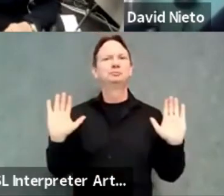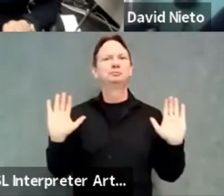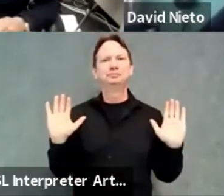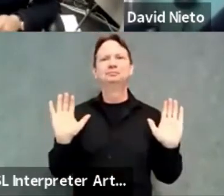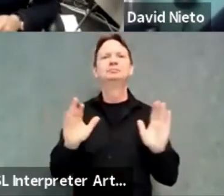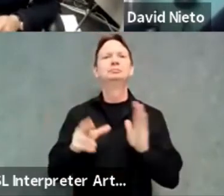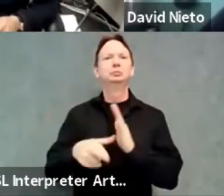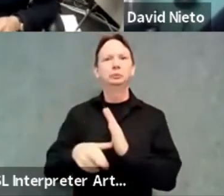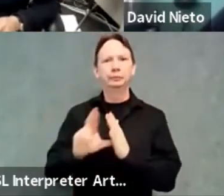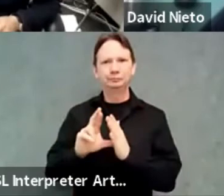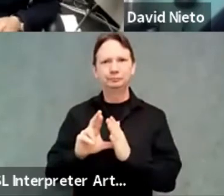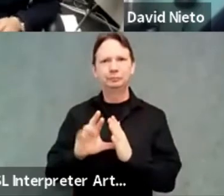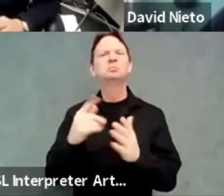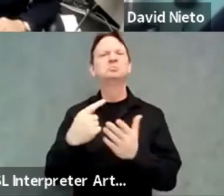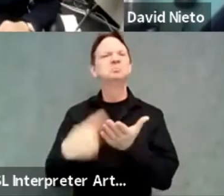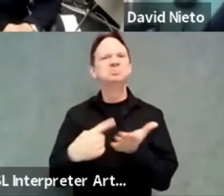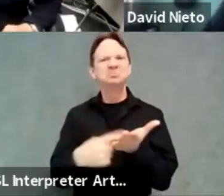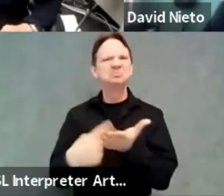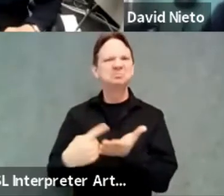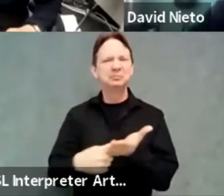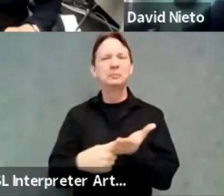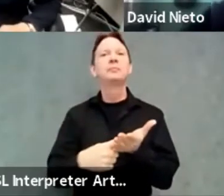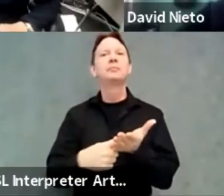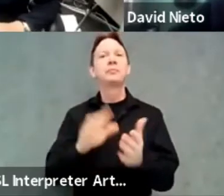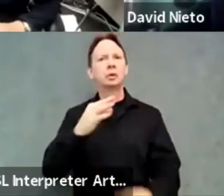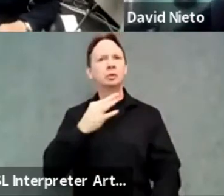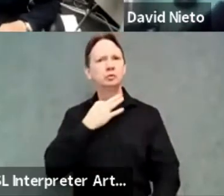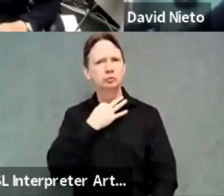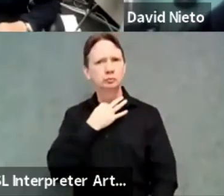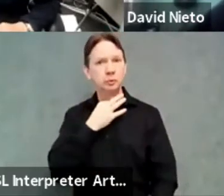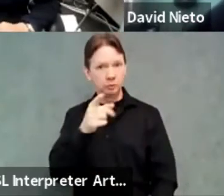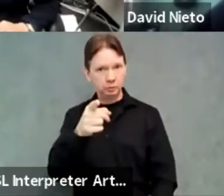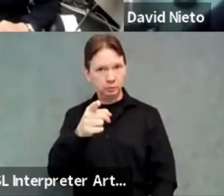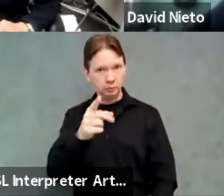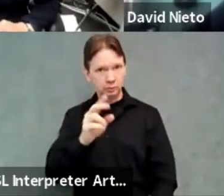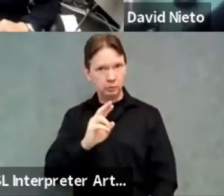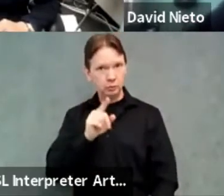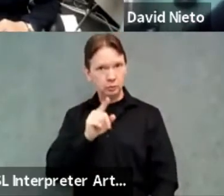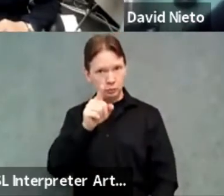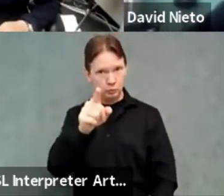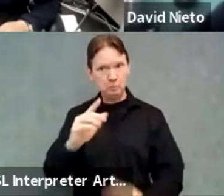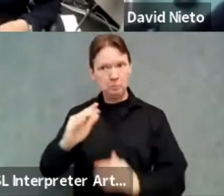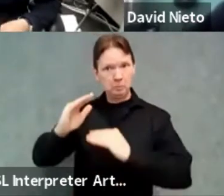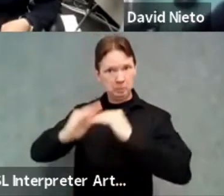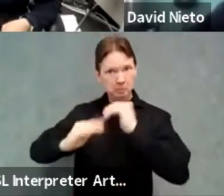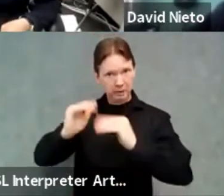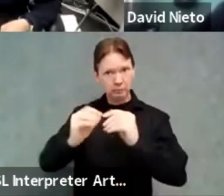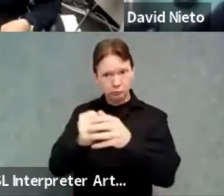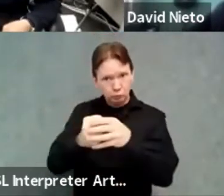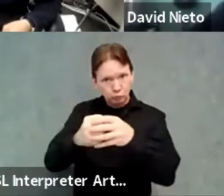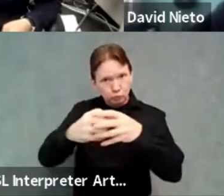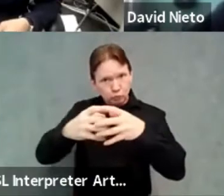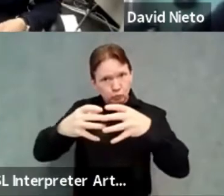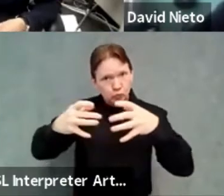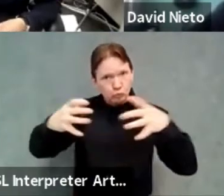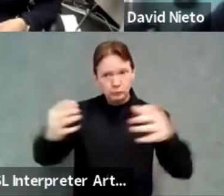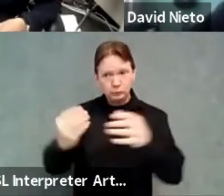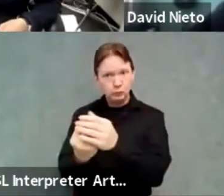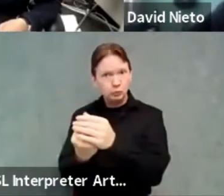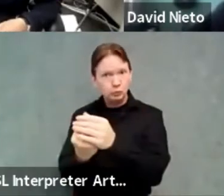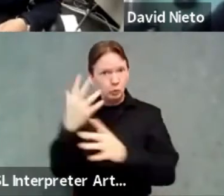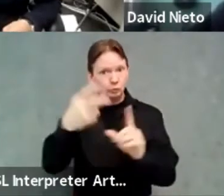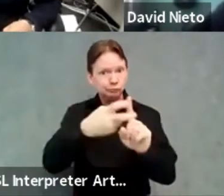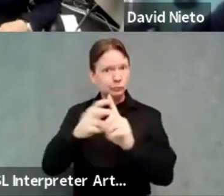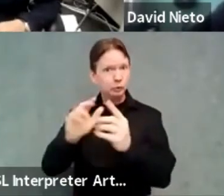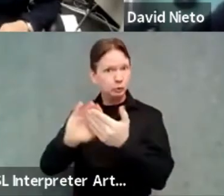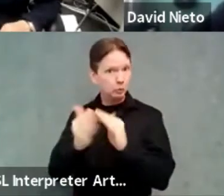about, are you building community? And if so, how are you doing it? You want to think about, are